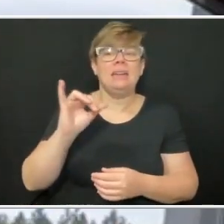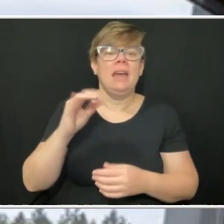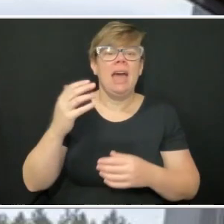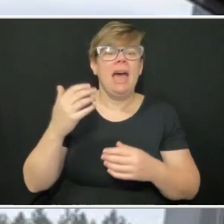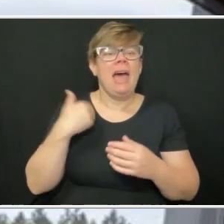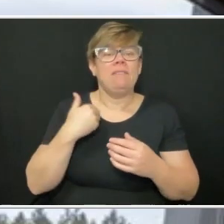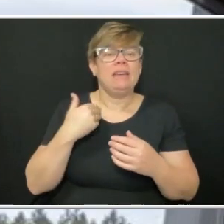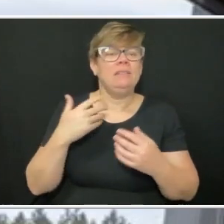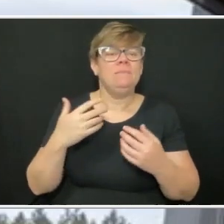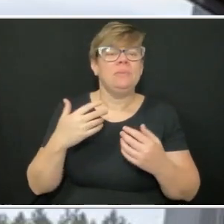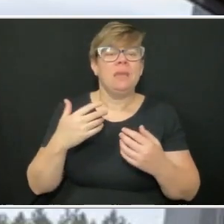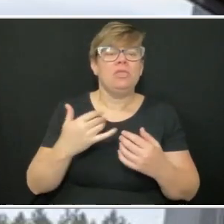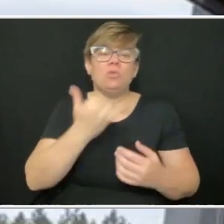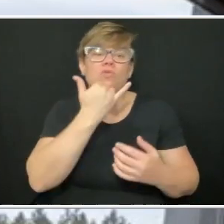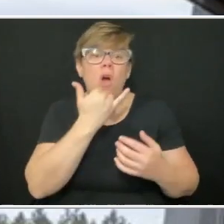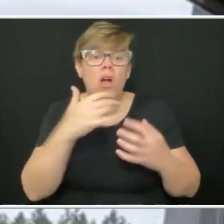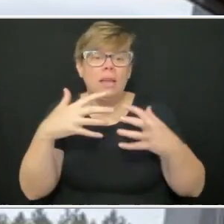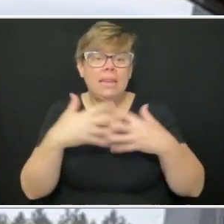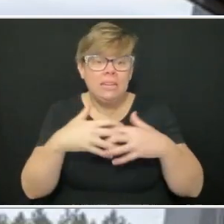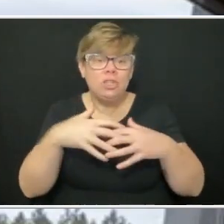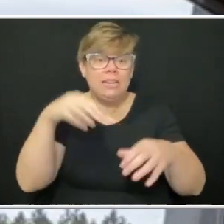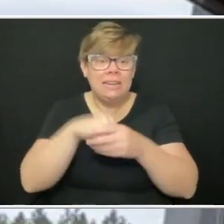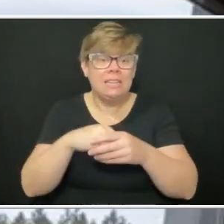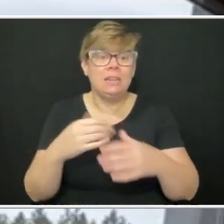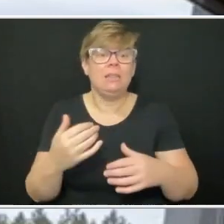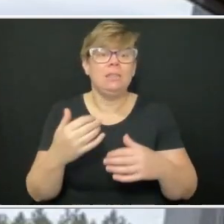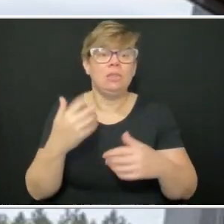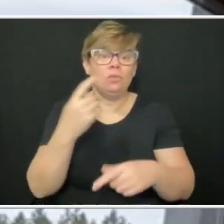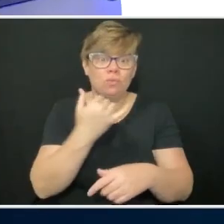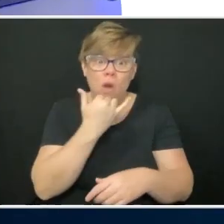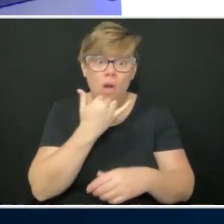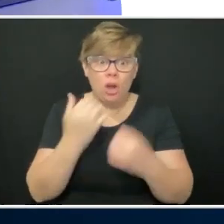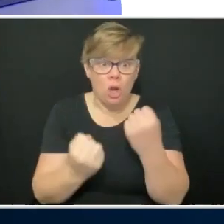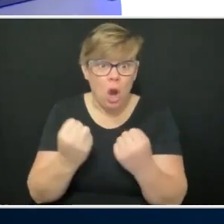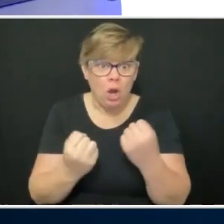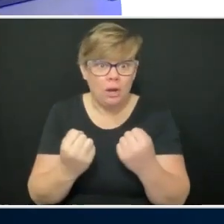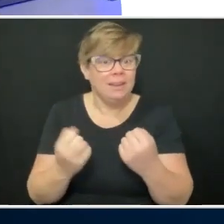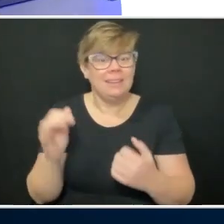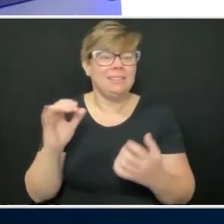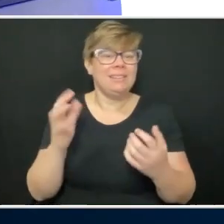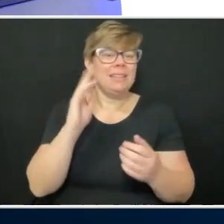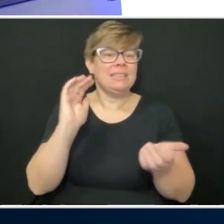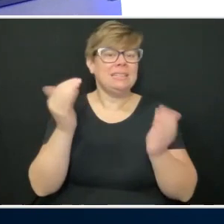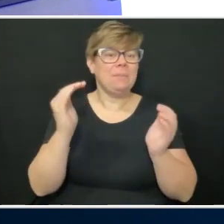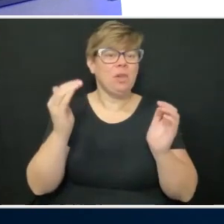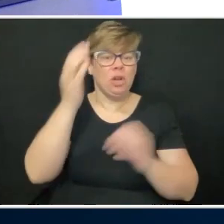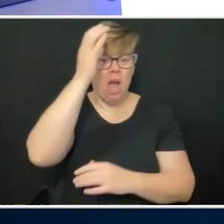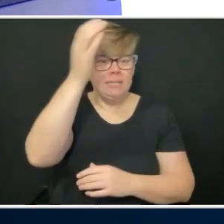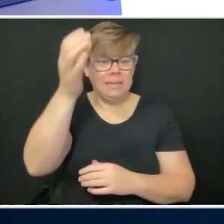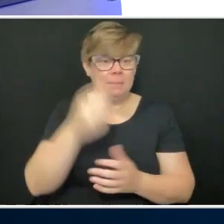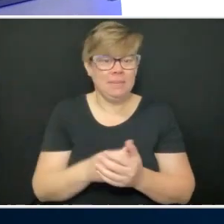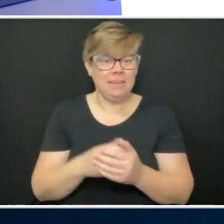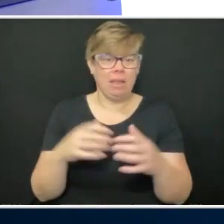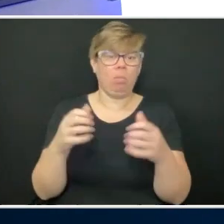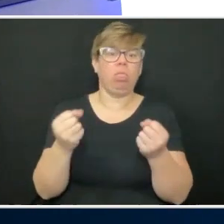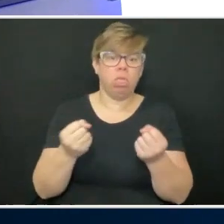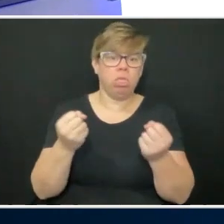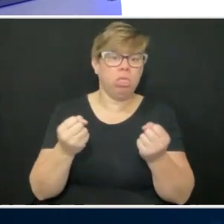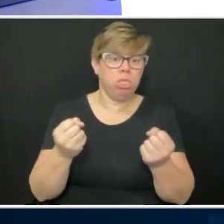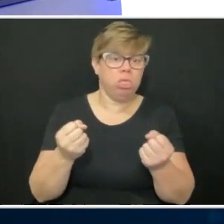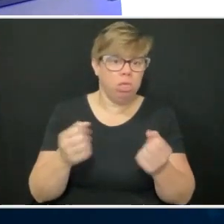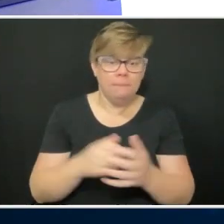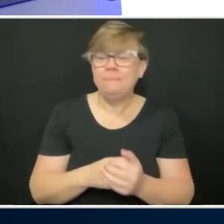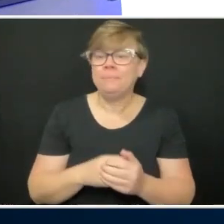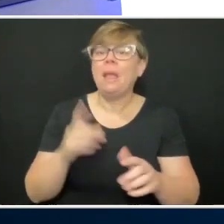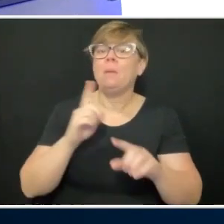really kickstart them and give them a lot of energy after that kidney's sewn in there and starts working. So how soon after, Jessica, did you start to see